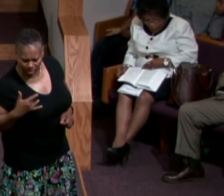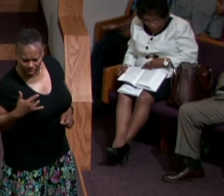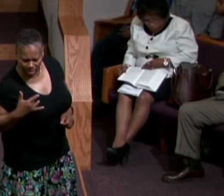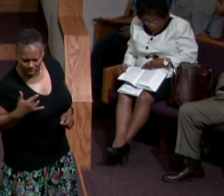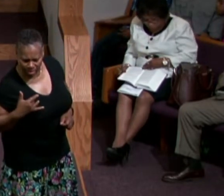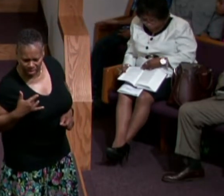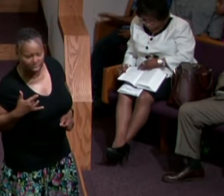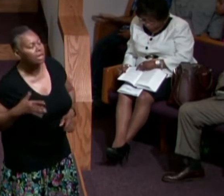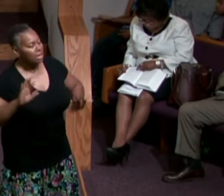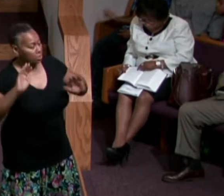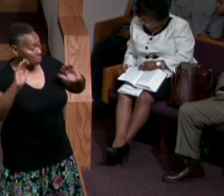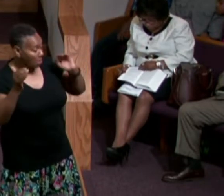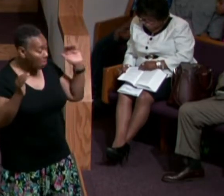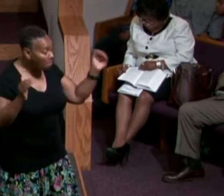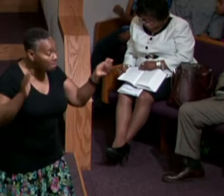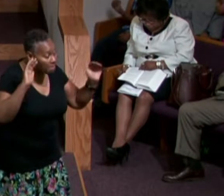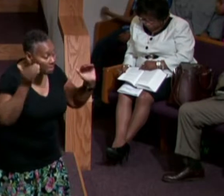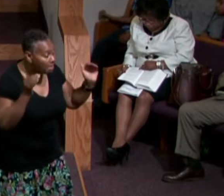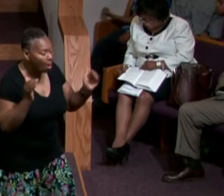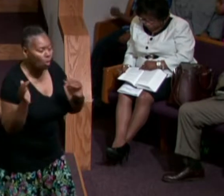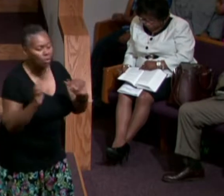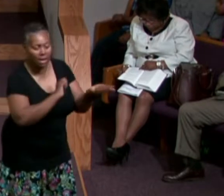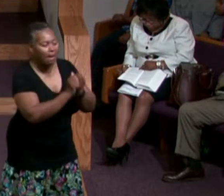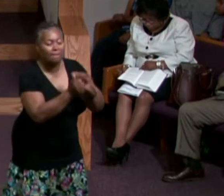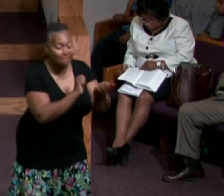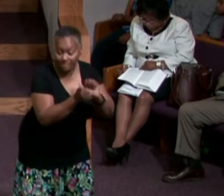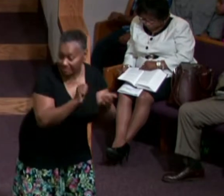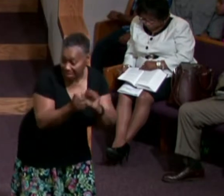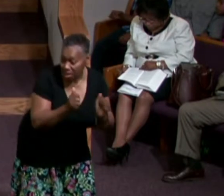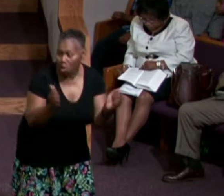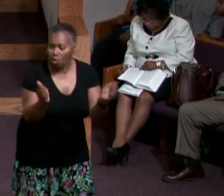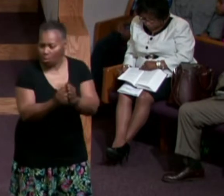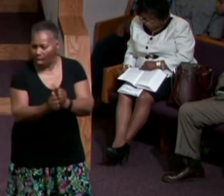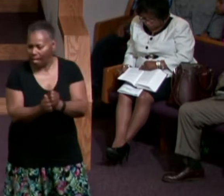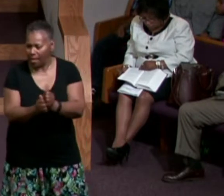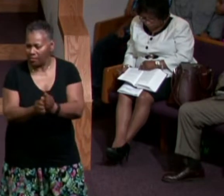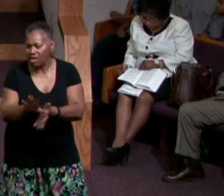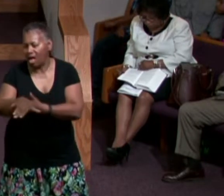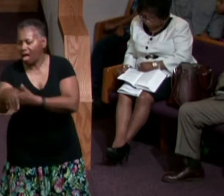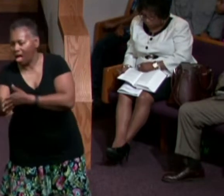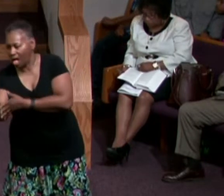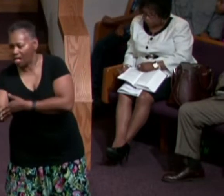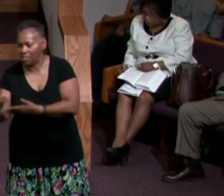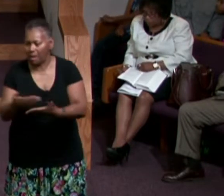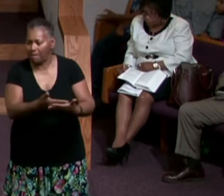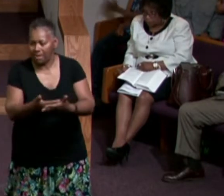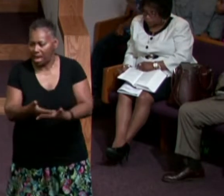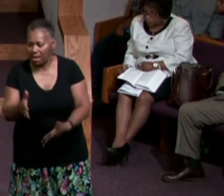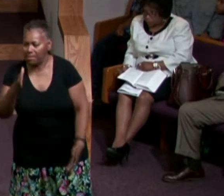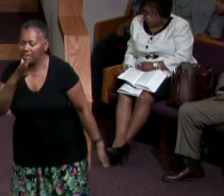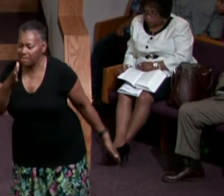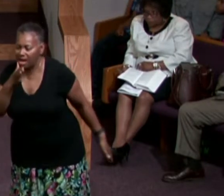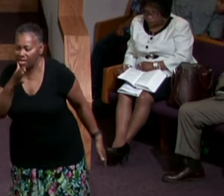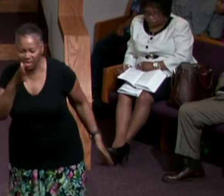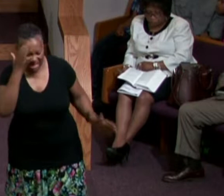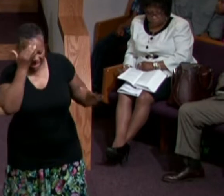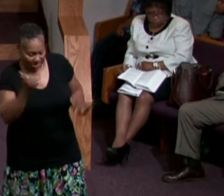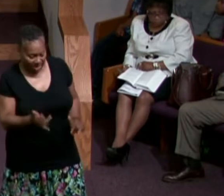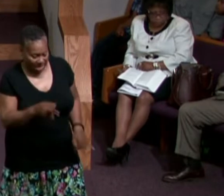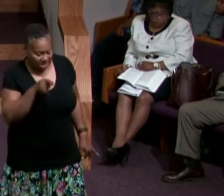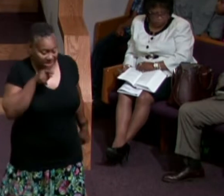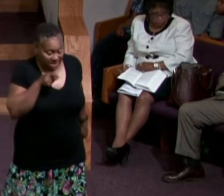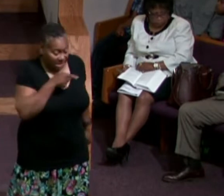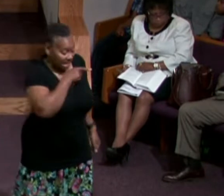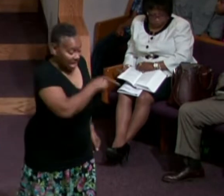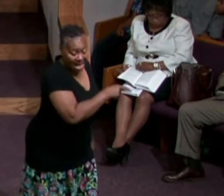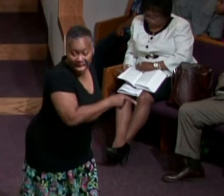by evening up the score and having a child by him and then expecting him to feel the same way about her child